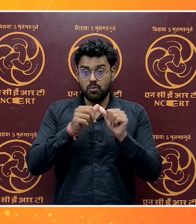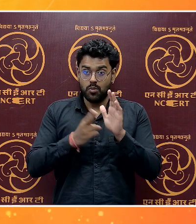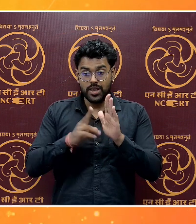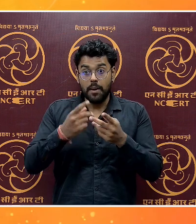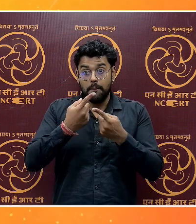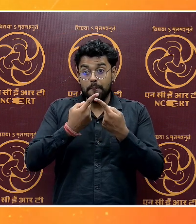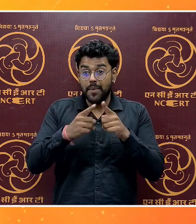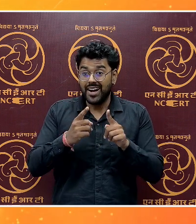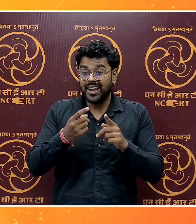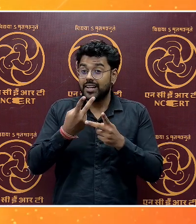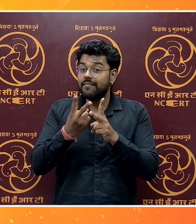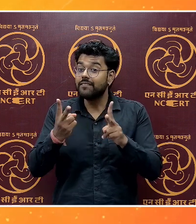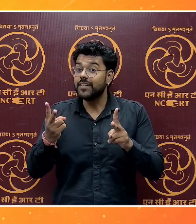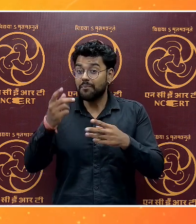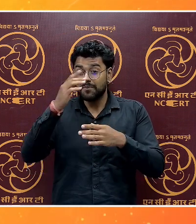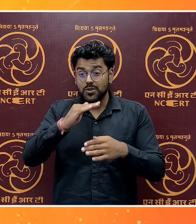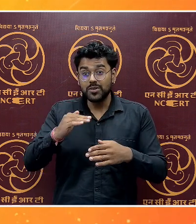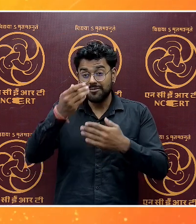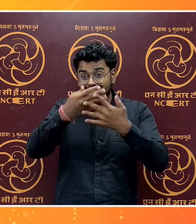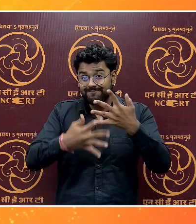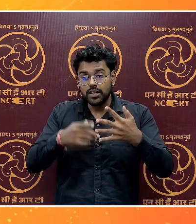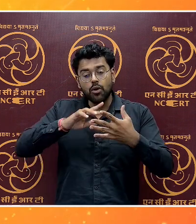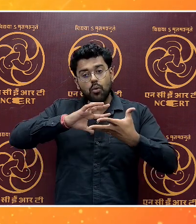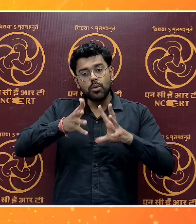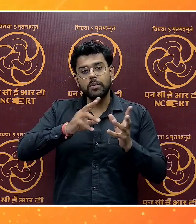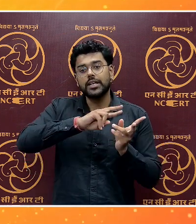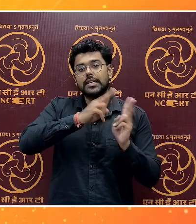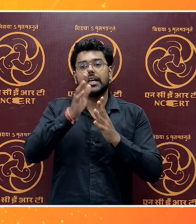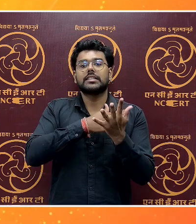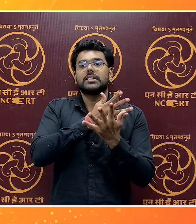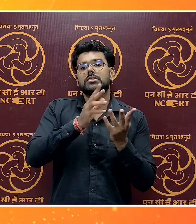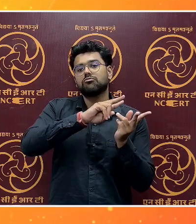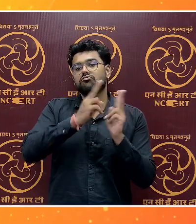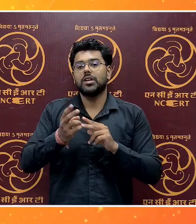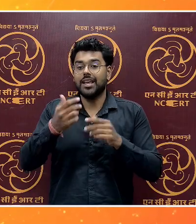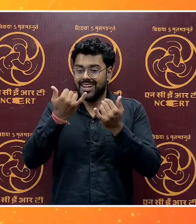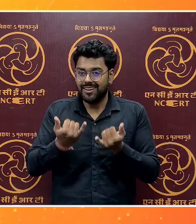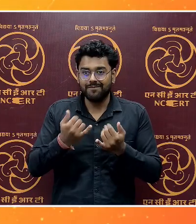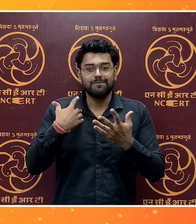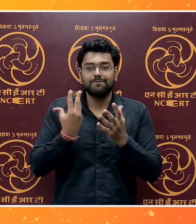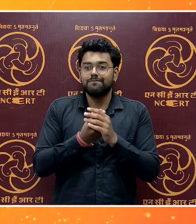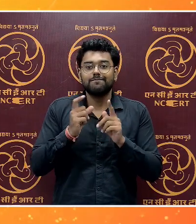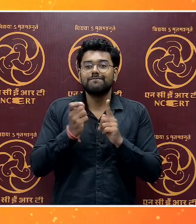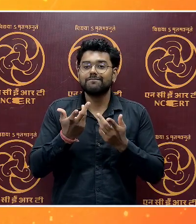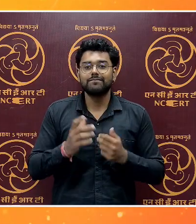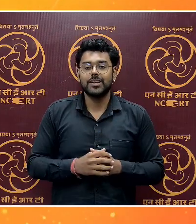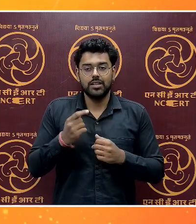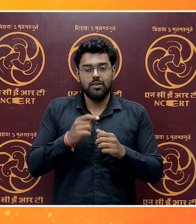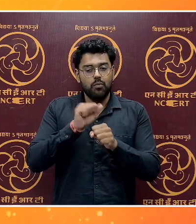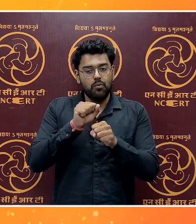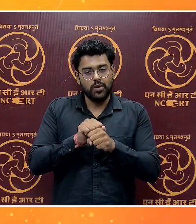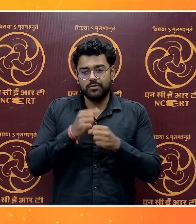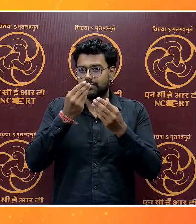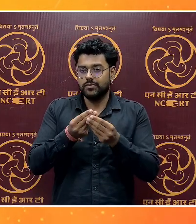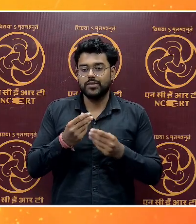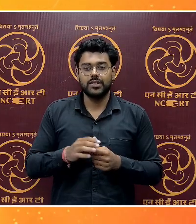data came up with the Excel sheet. So now what I will do is I will start start with the assignment. So you can